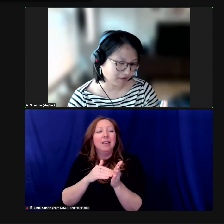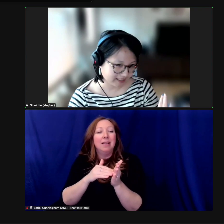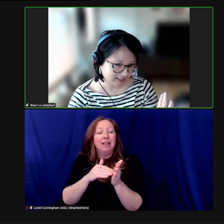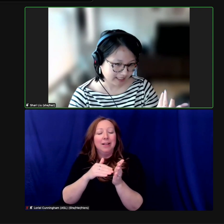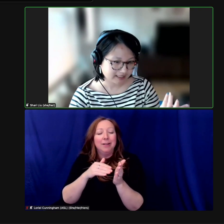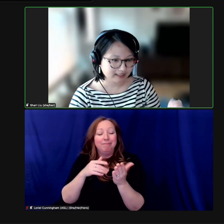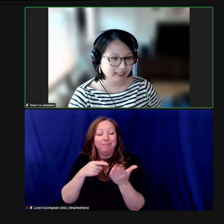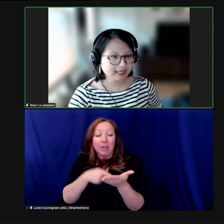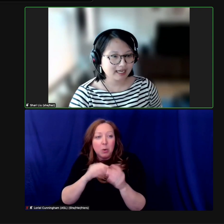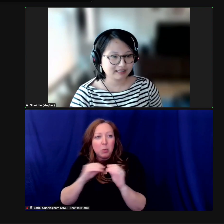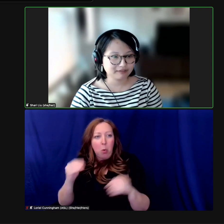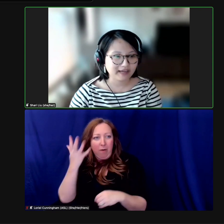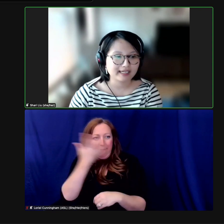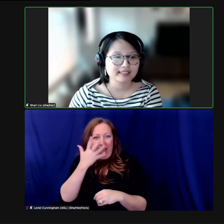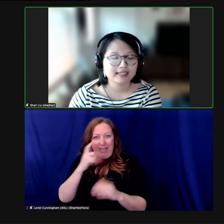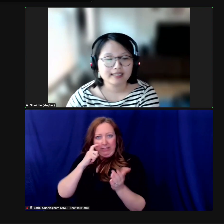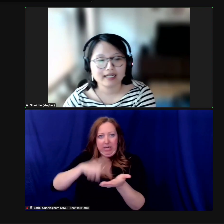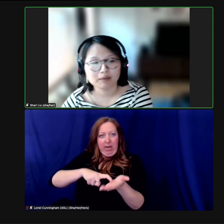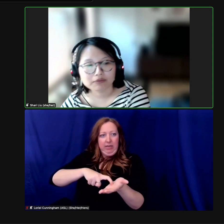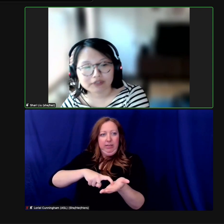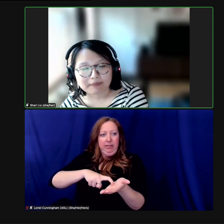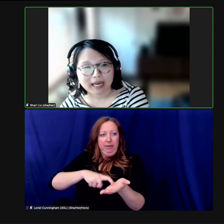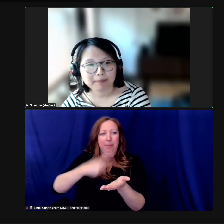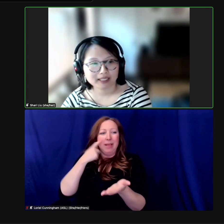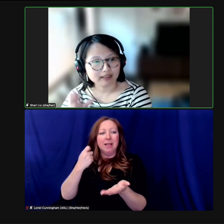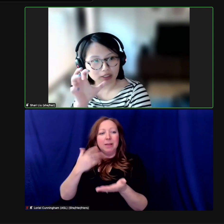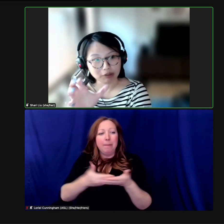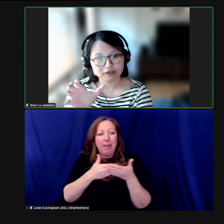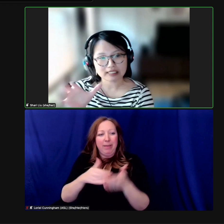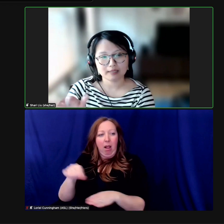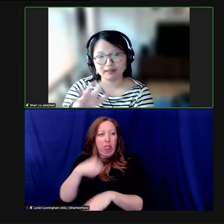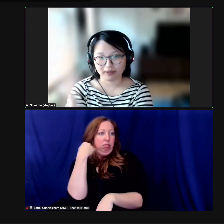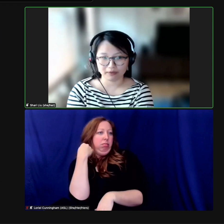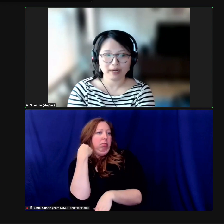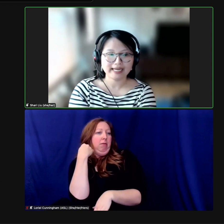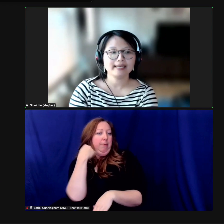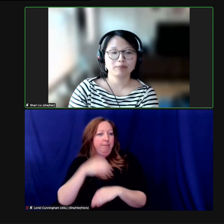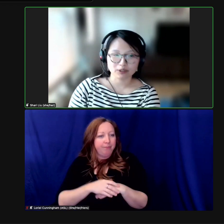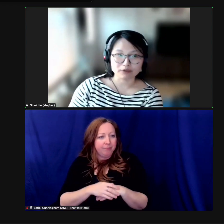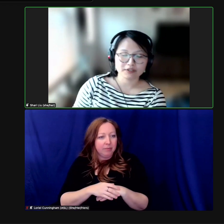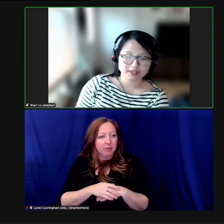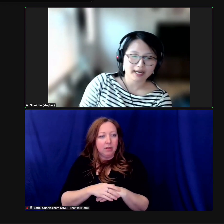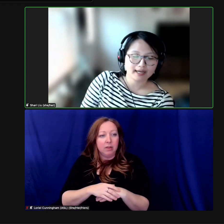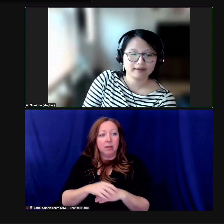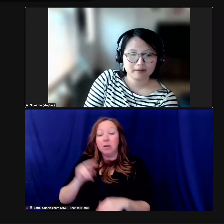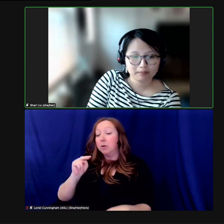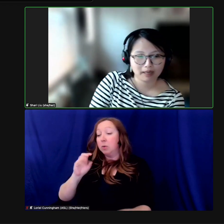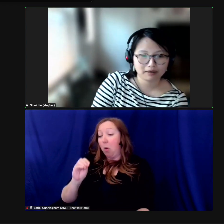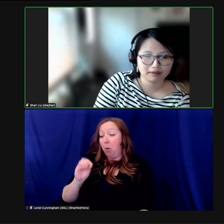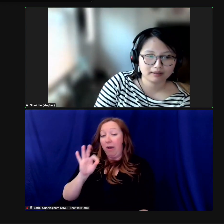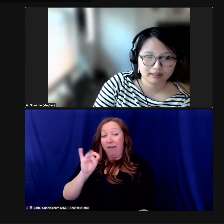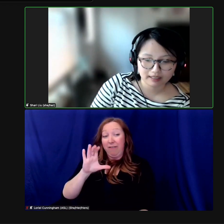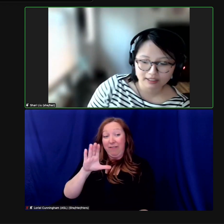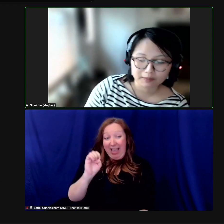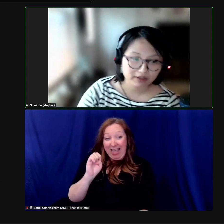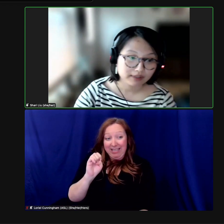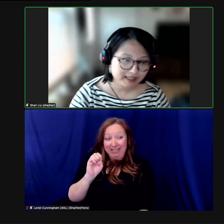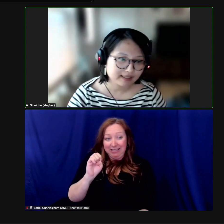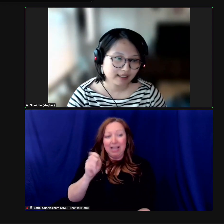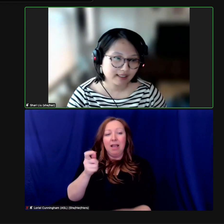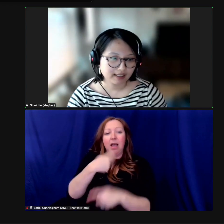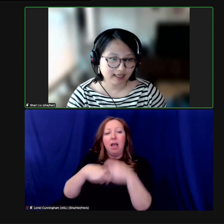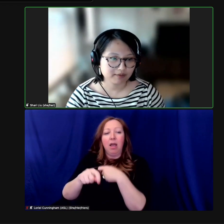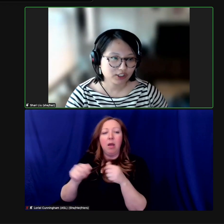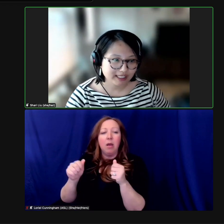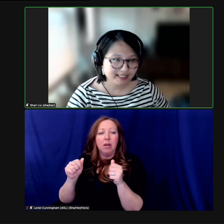there is no face detected. And in fact, remapping the no face label with away improves model a human